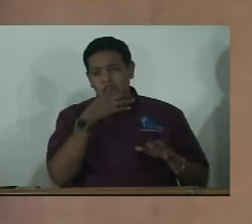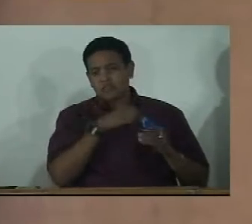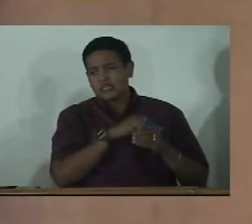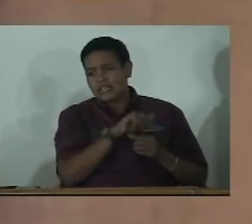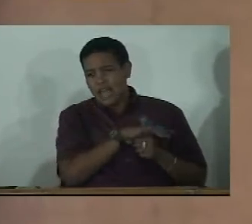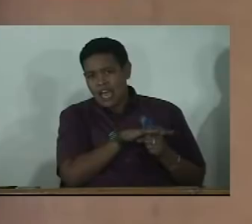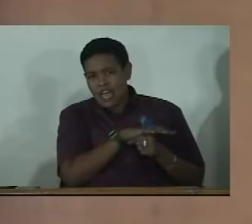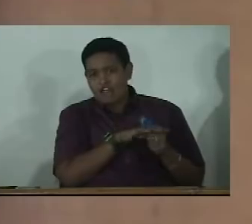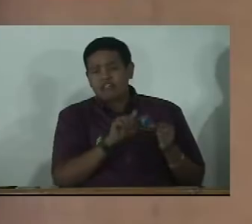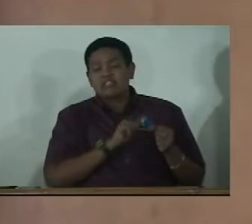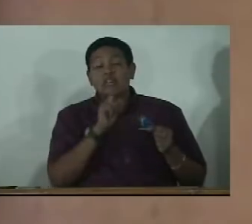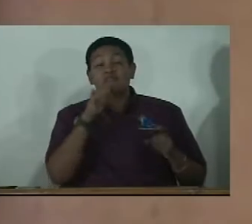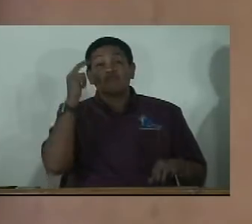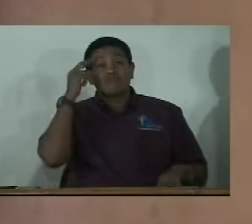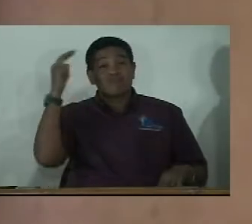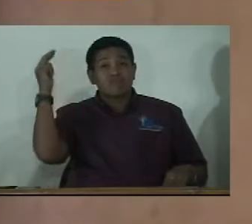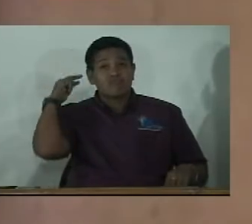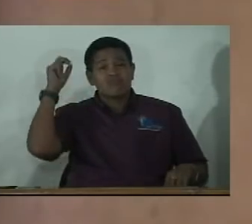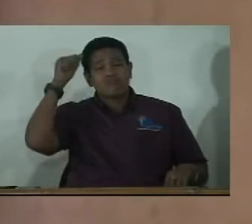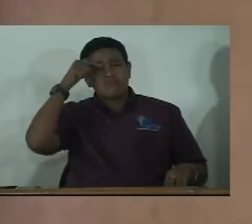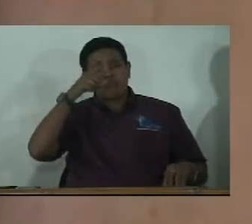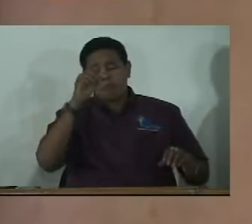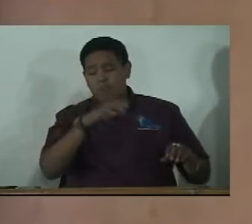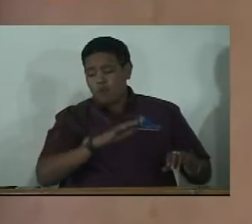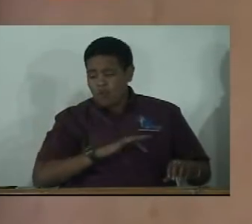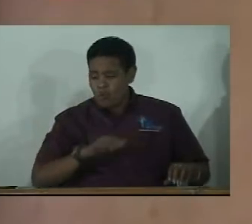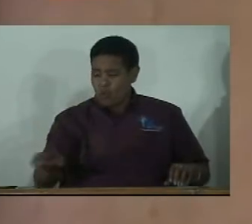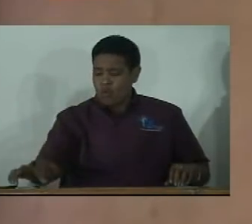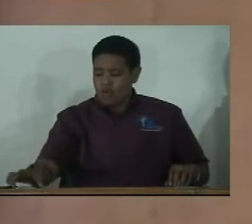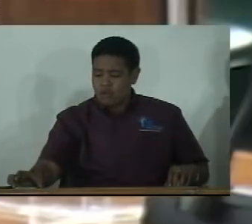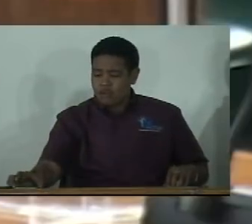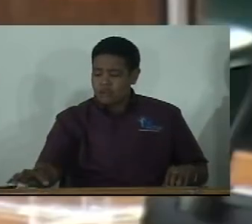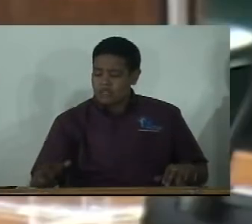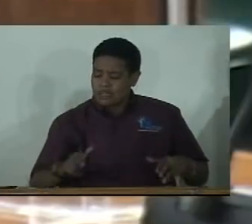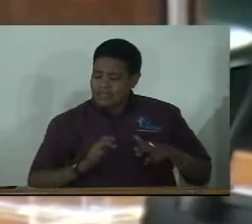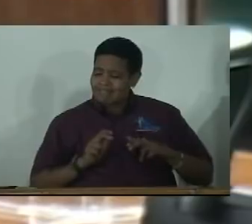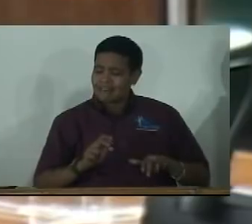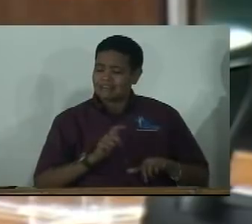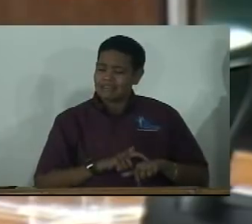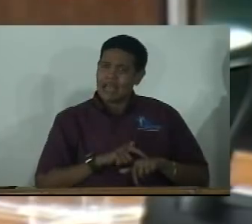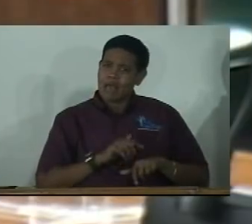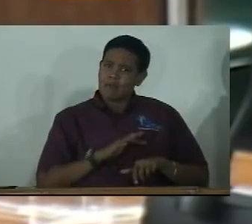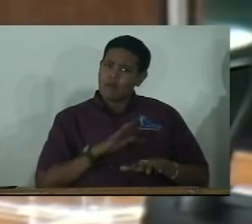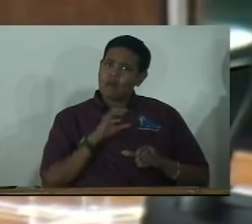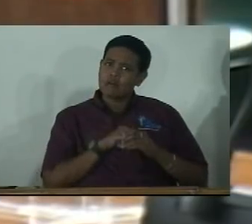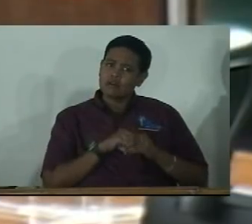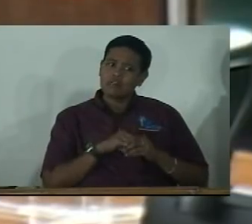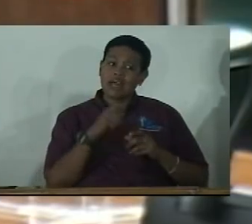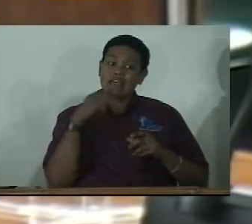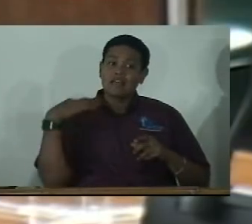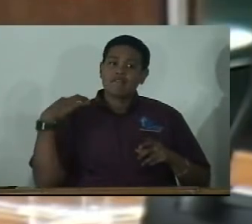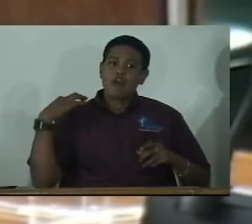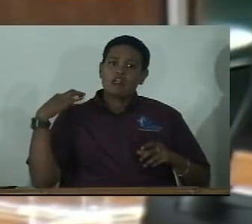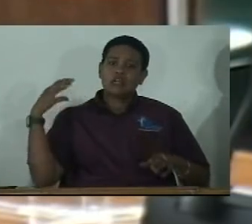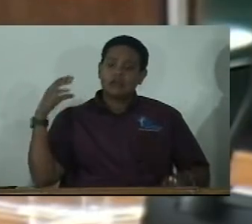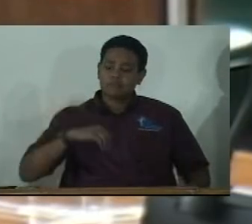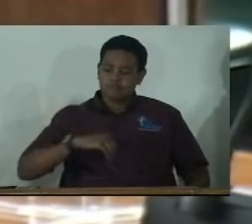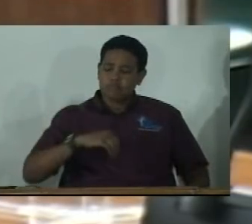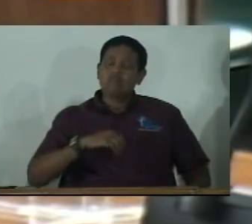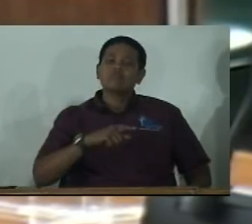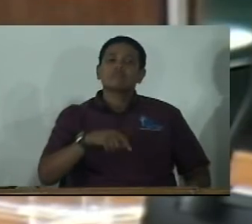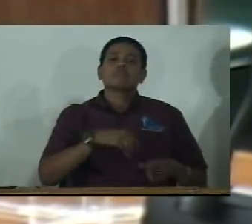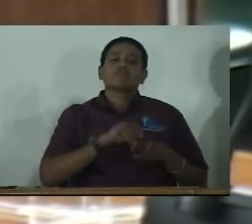area. And I remember him putting in a phenomenal amount of time as a volunteer in